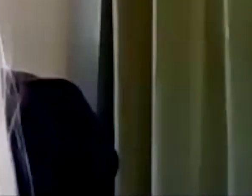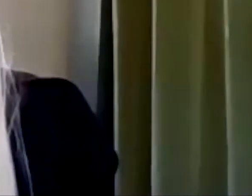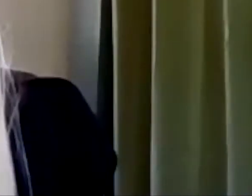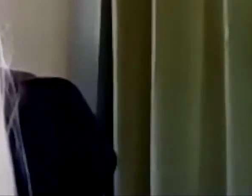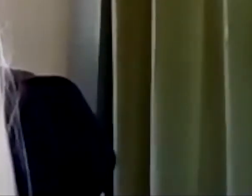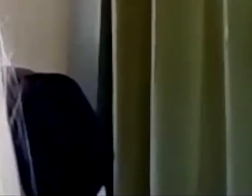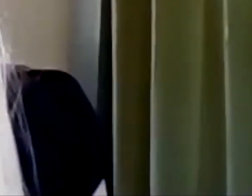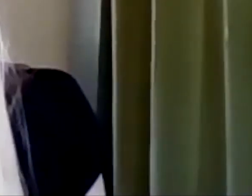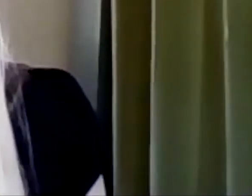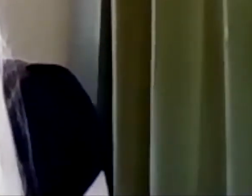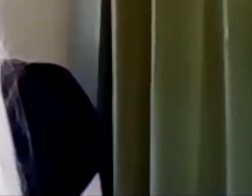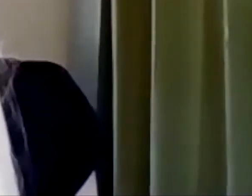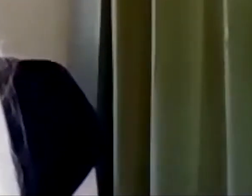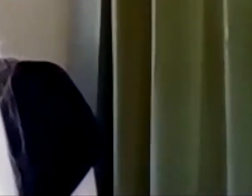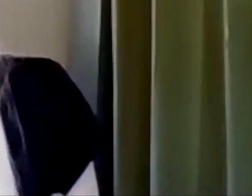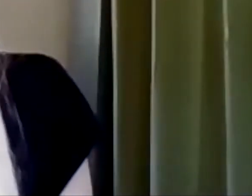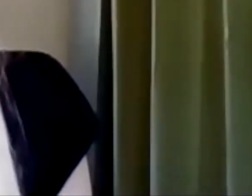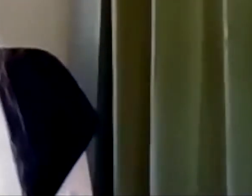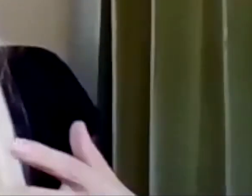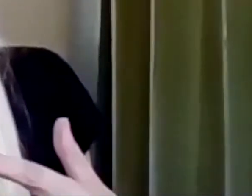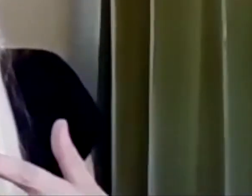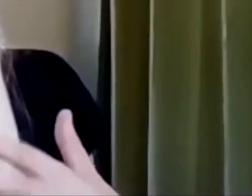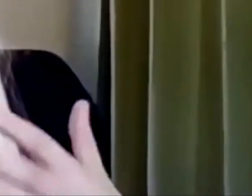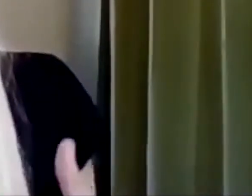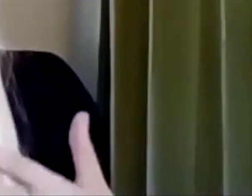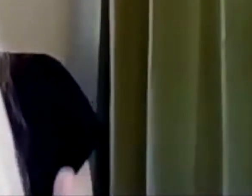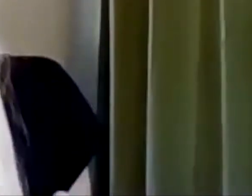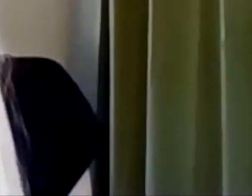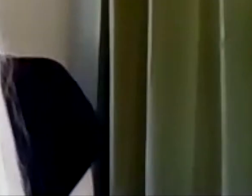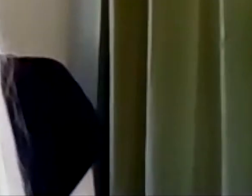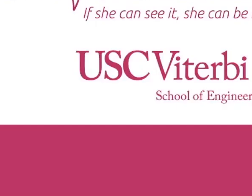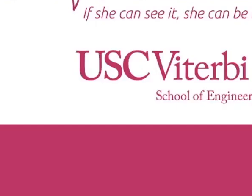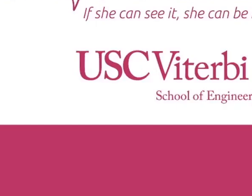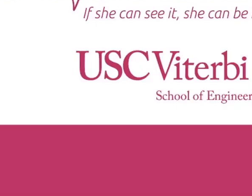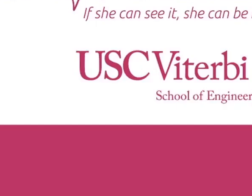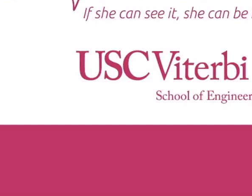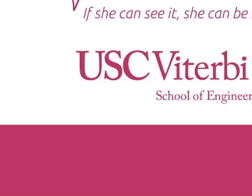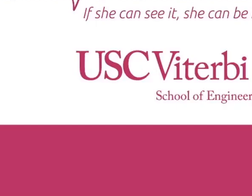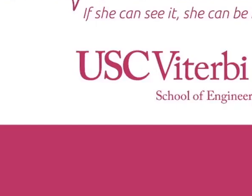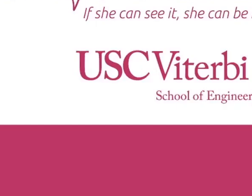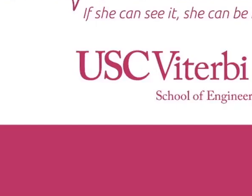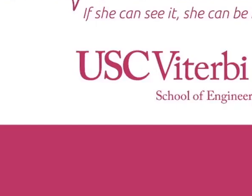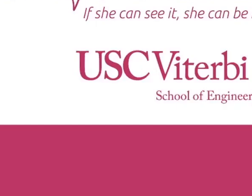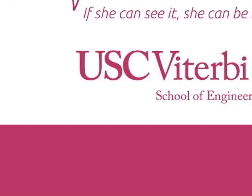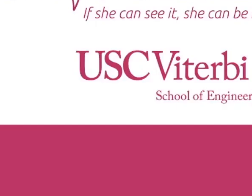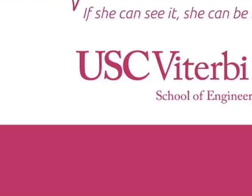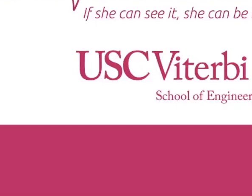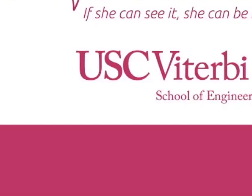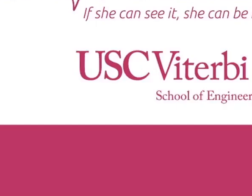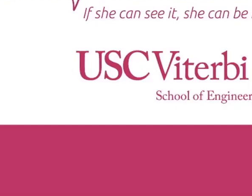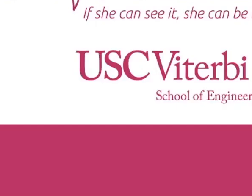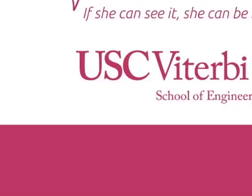on shaping our culture. So I'm going to quickly give you an overview of where representation is for the